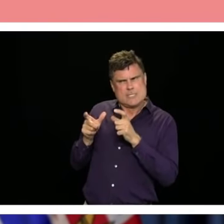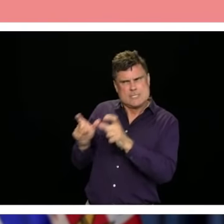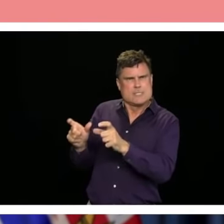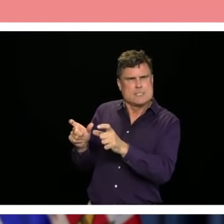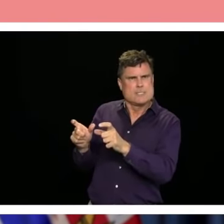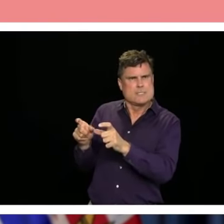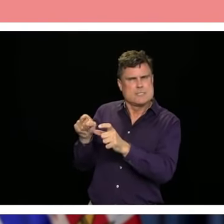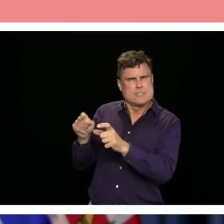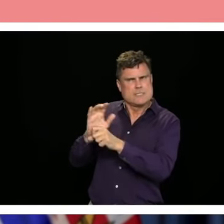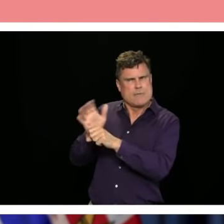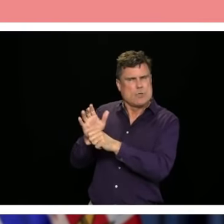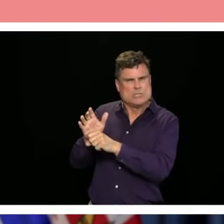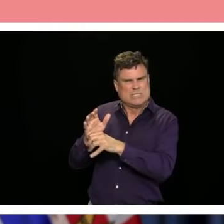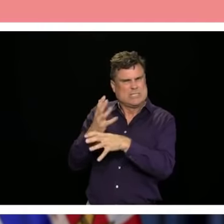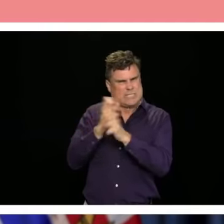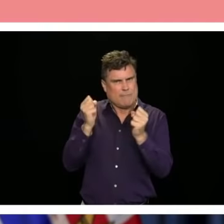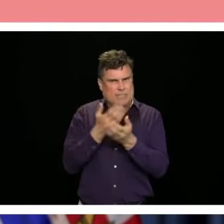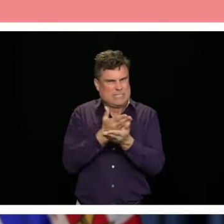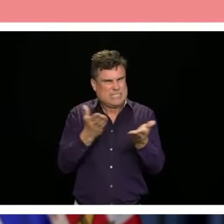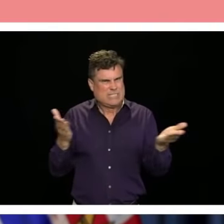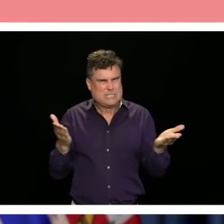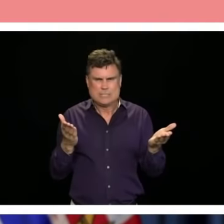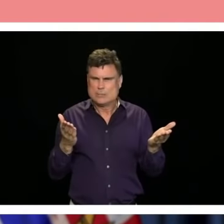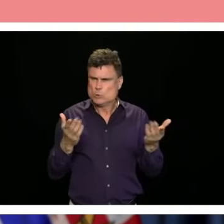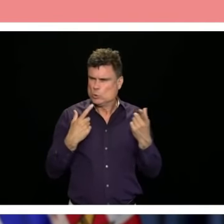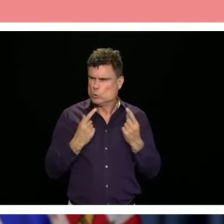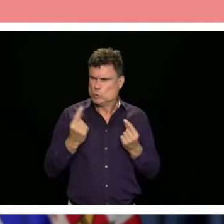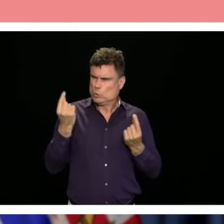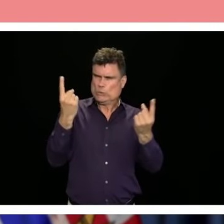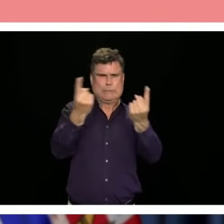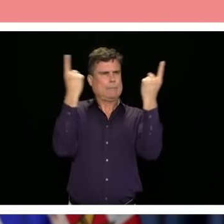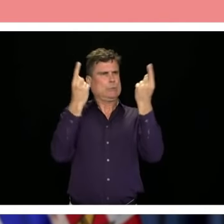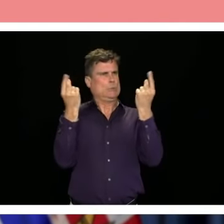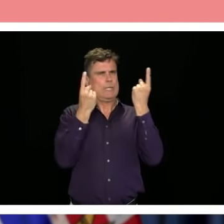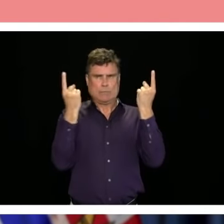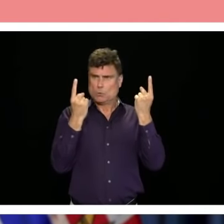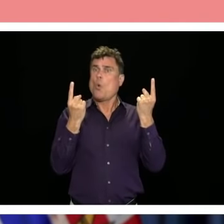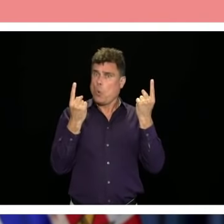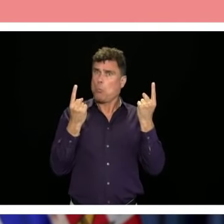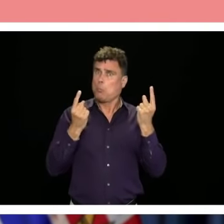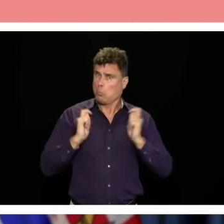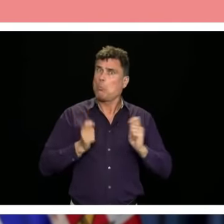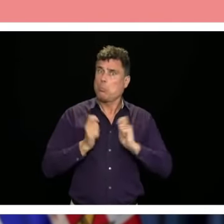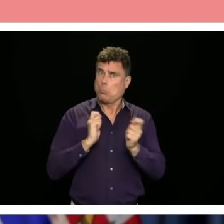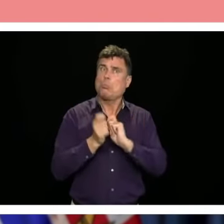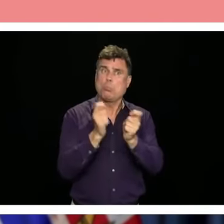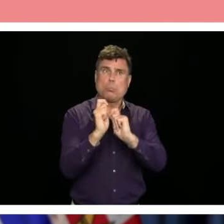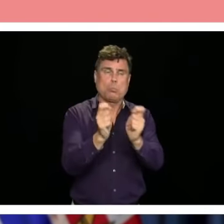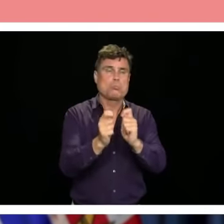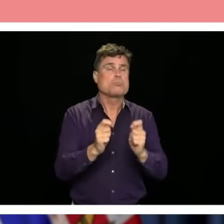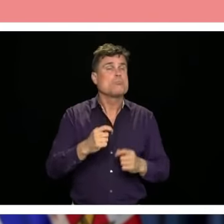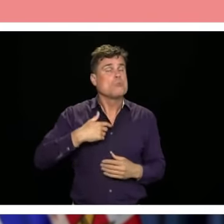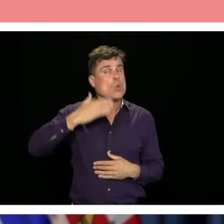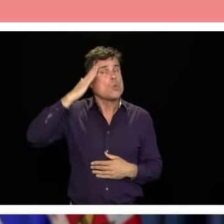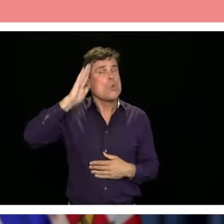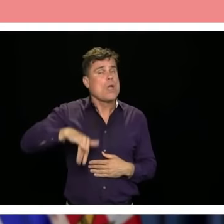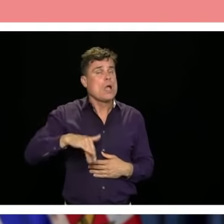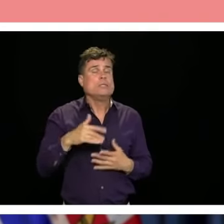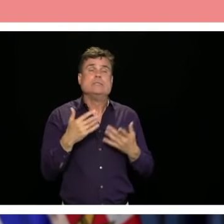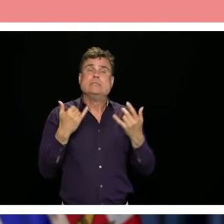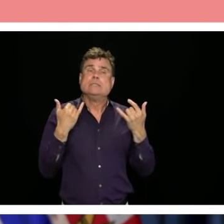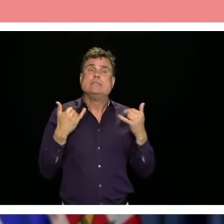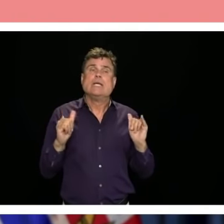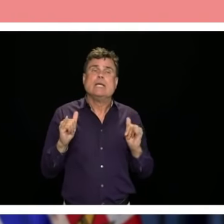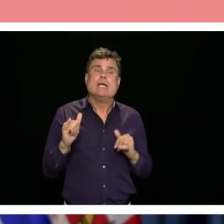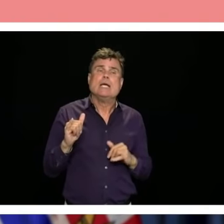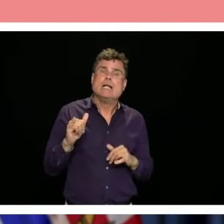was the commitment of the entire sector to work together in BC, a Team BC approach, and even though, of course,